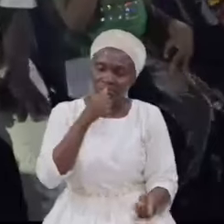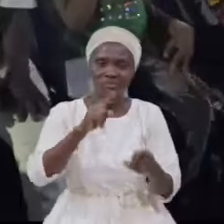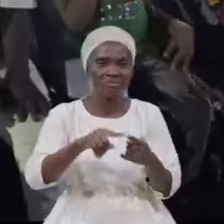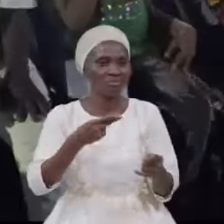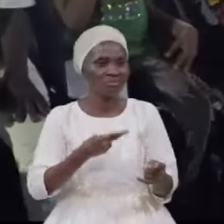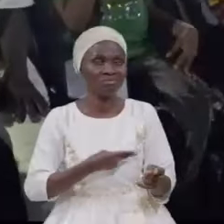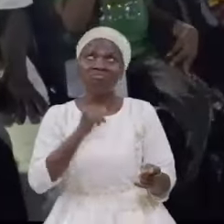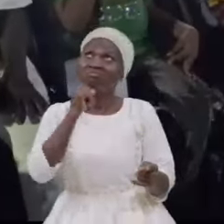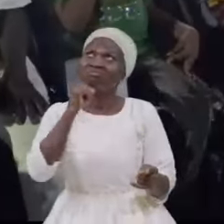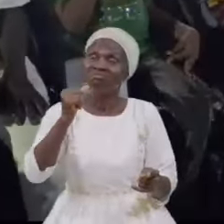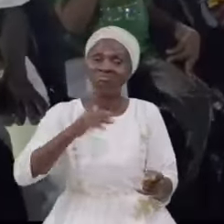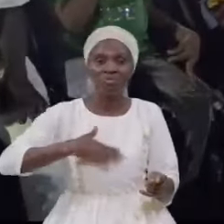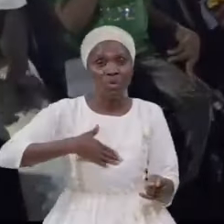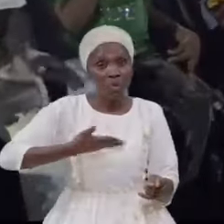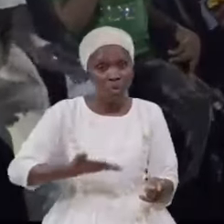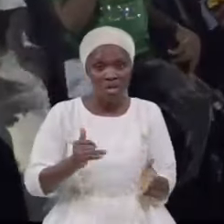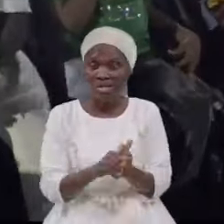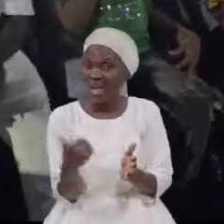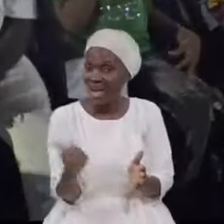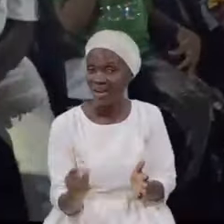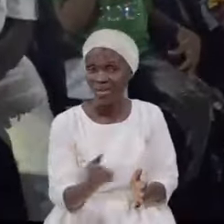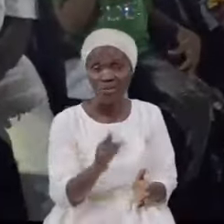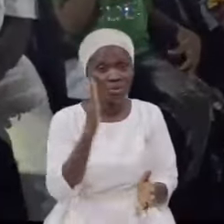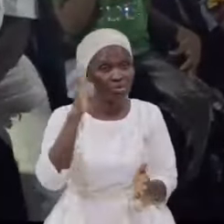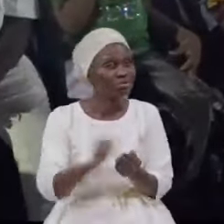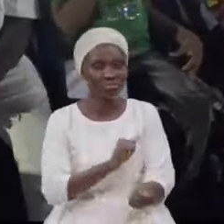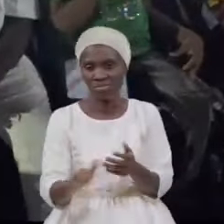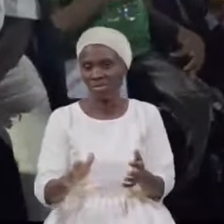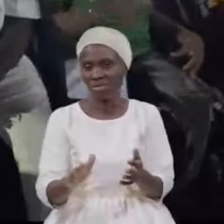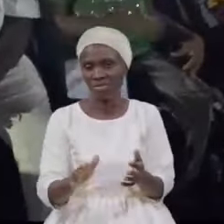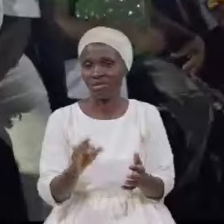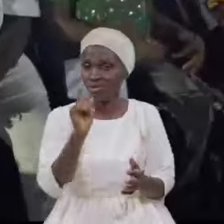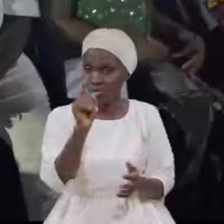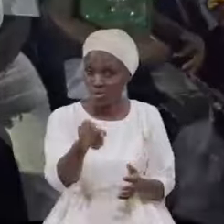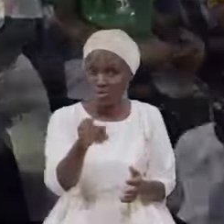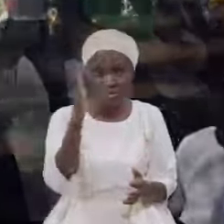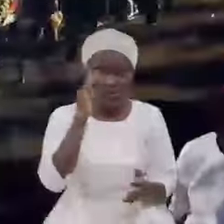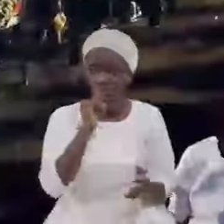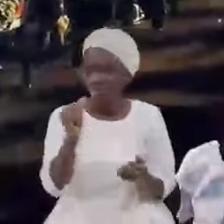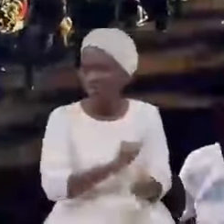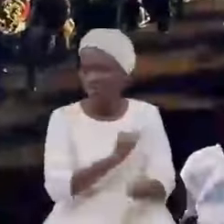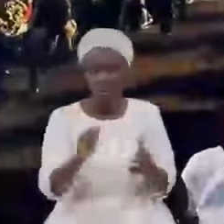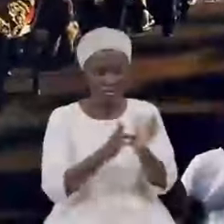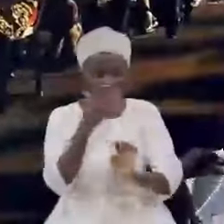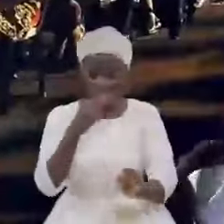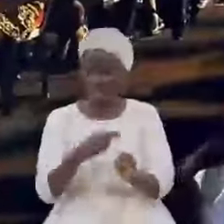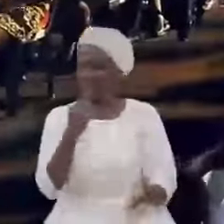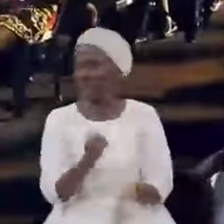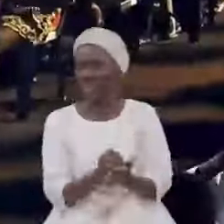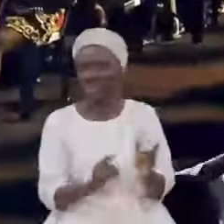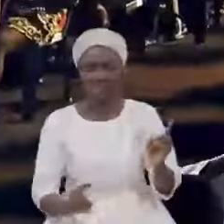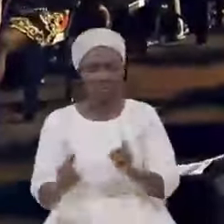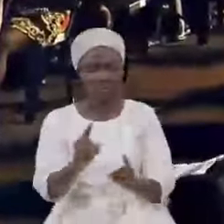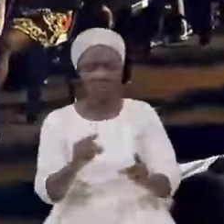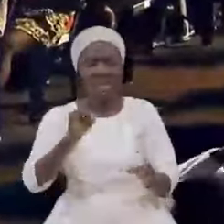perish. You will not perish. I will not perish. If